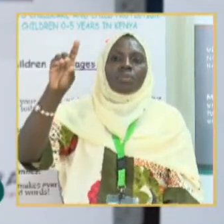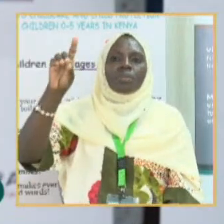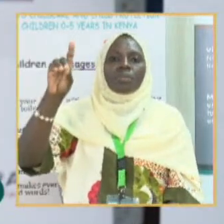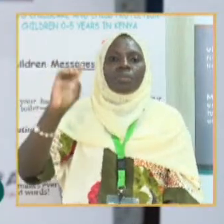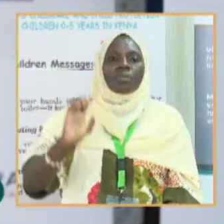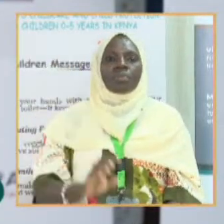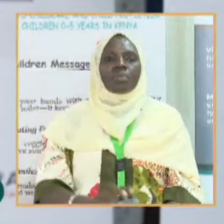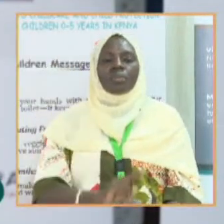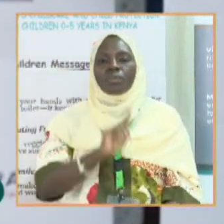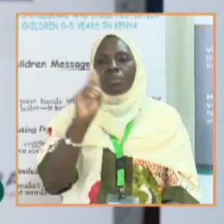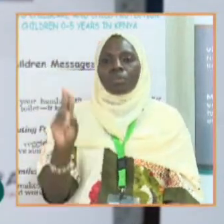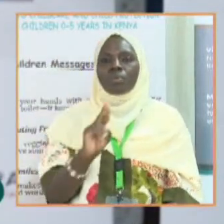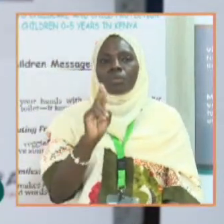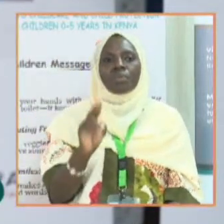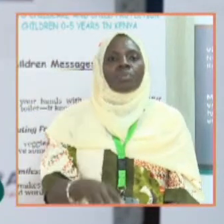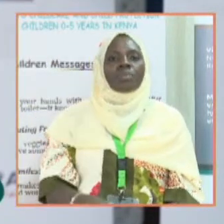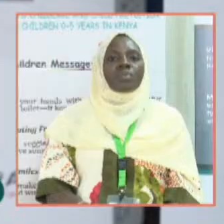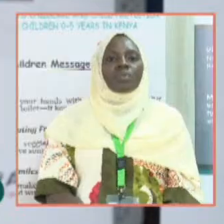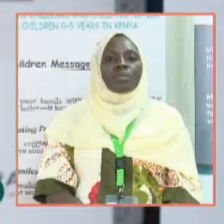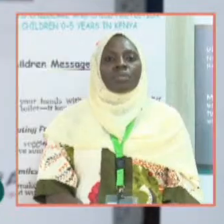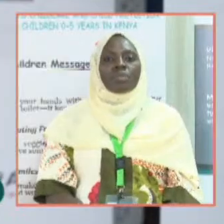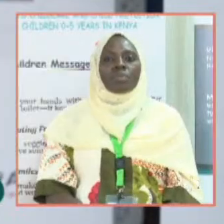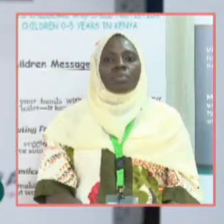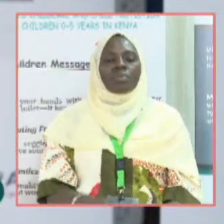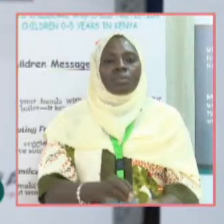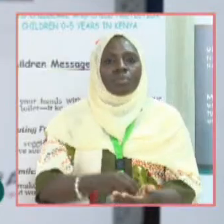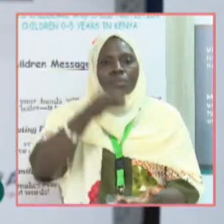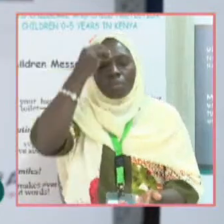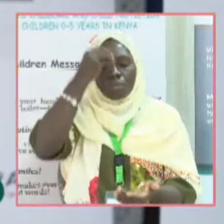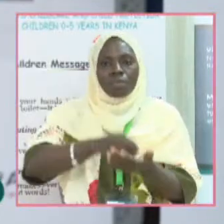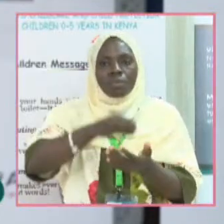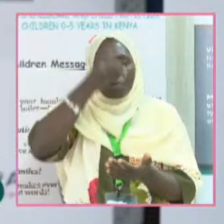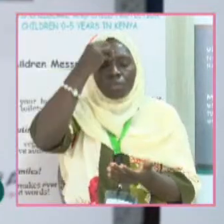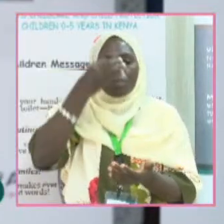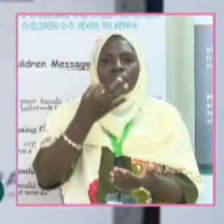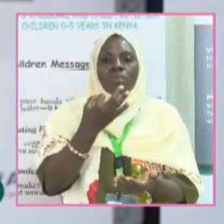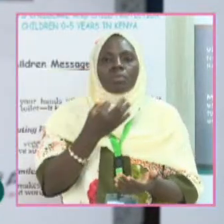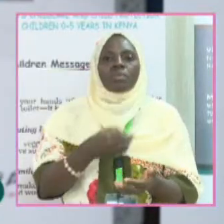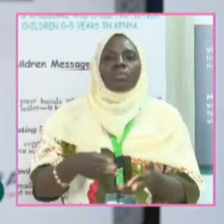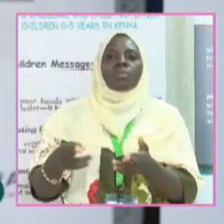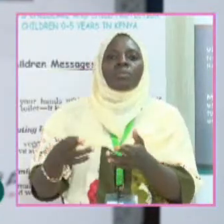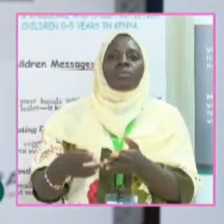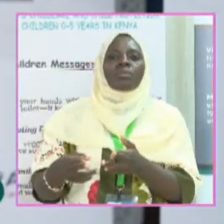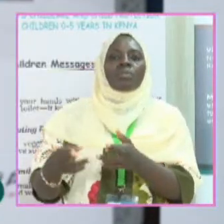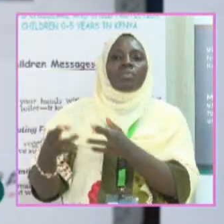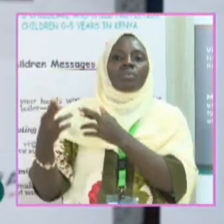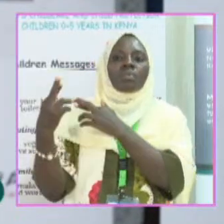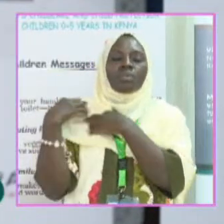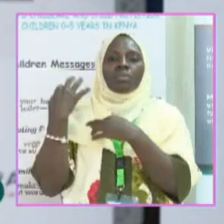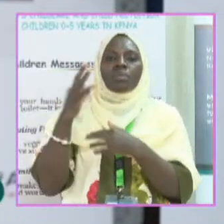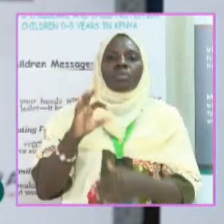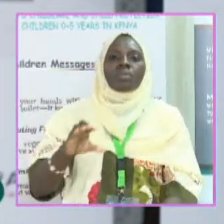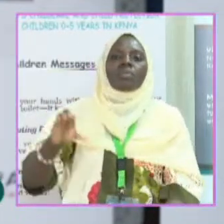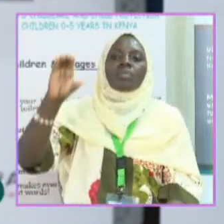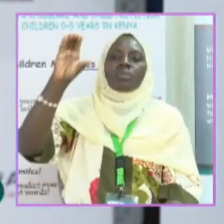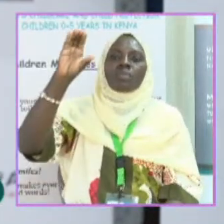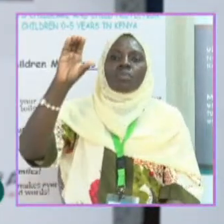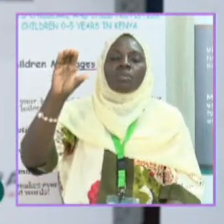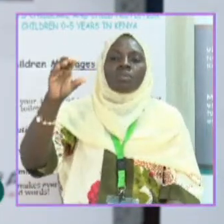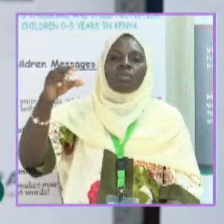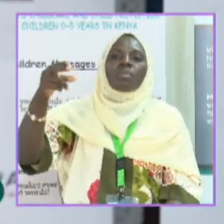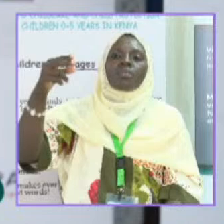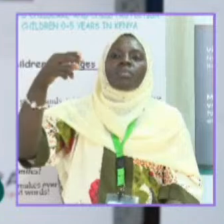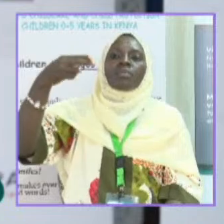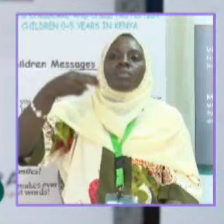and we'll have a bit of understanding of the role of CHPs and CHAs. And then we'll do at the last one on level